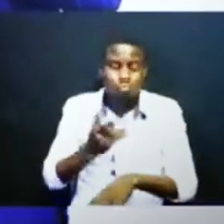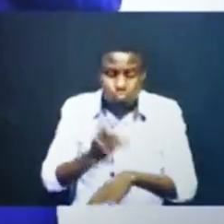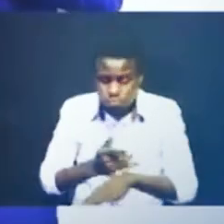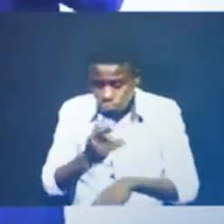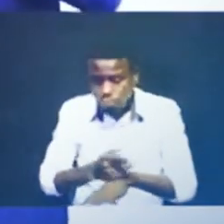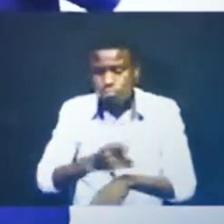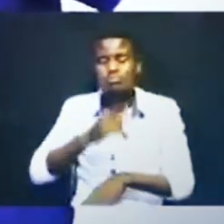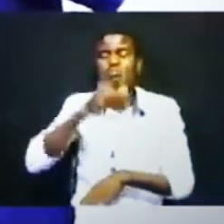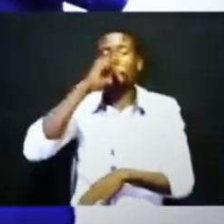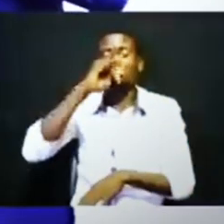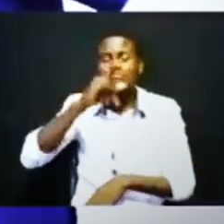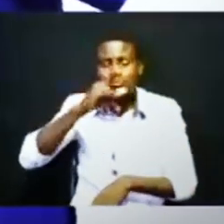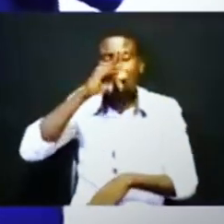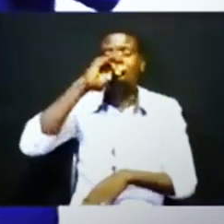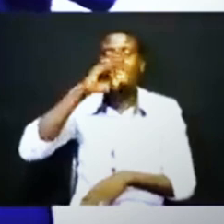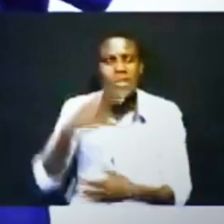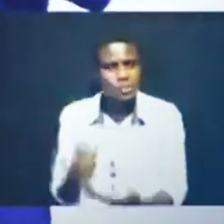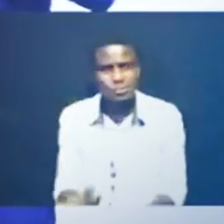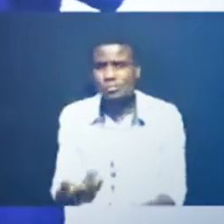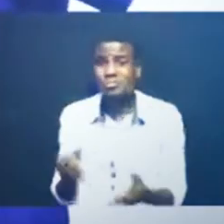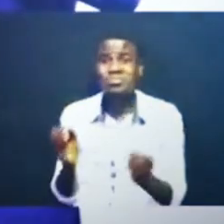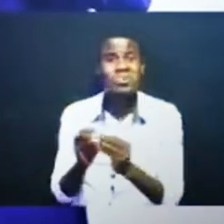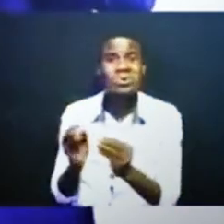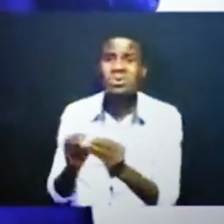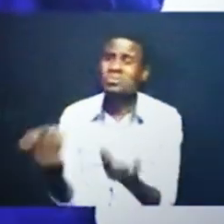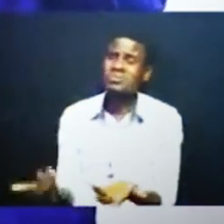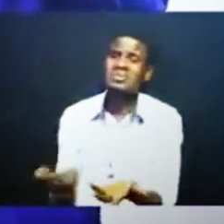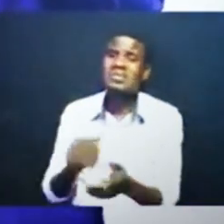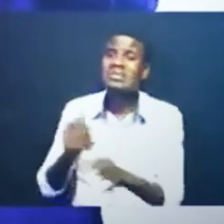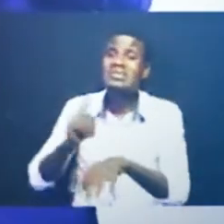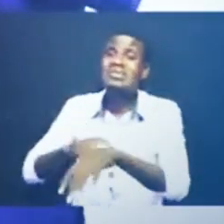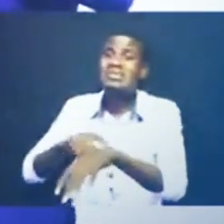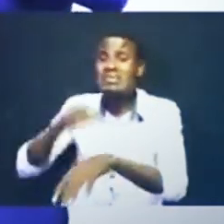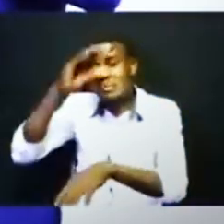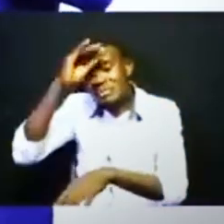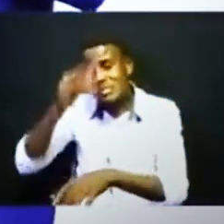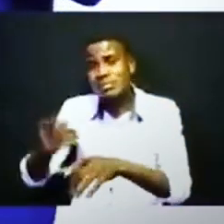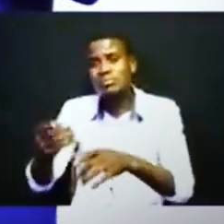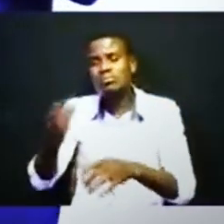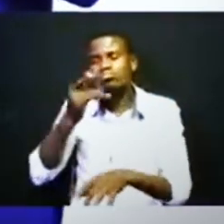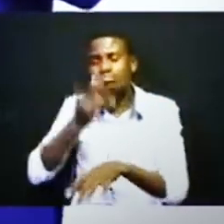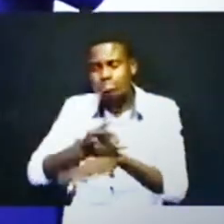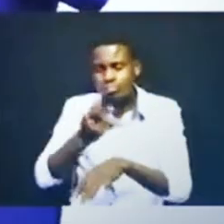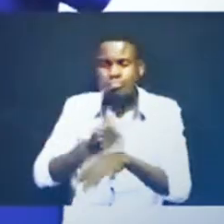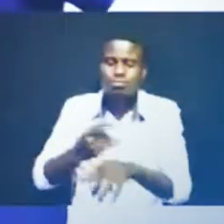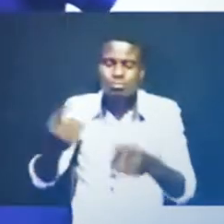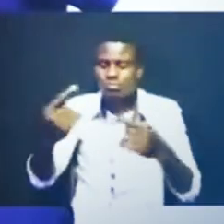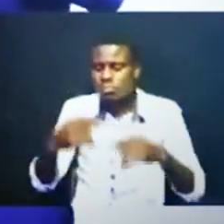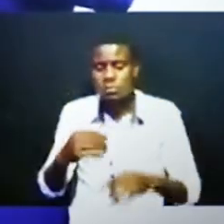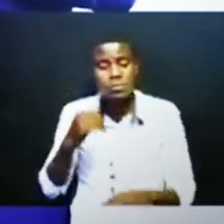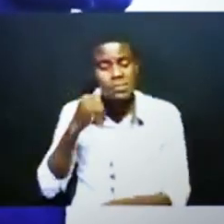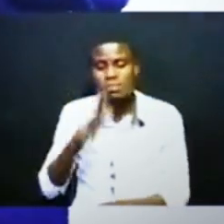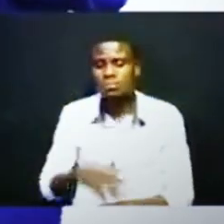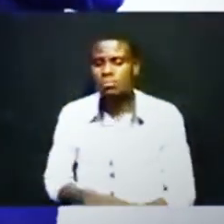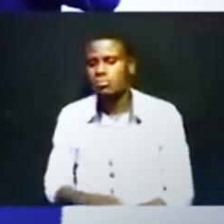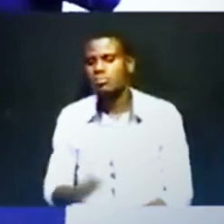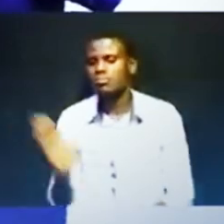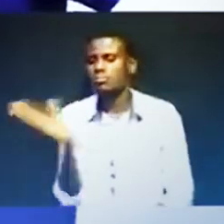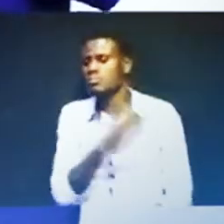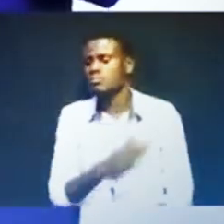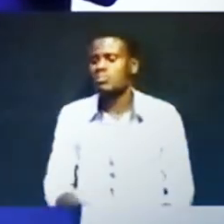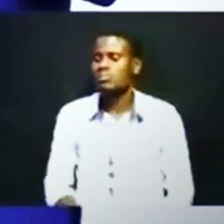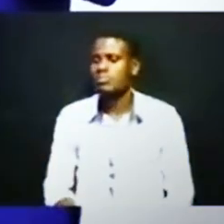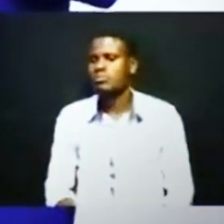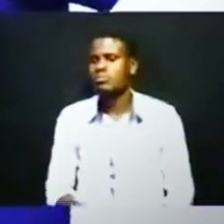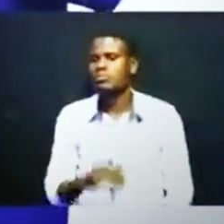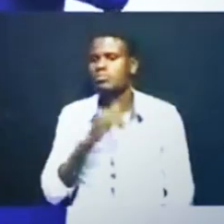Became a drunkard. So anytime that a man comes home drunk, the woman will not mind him. He will not even cook